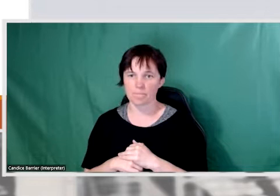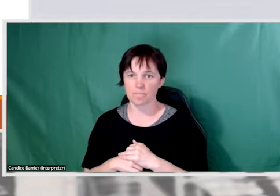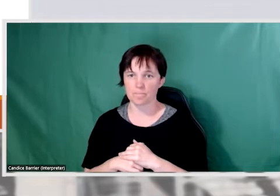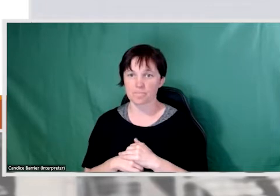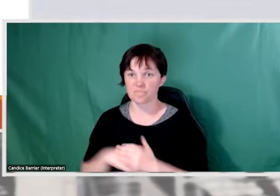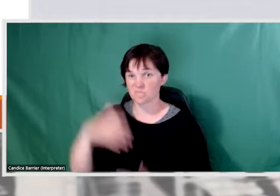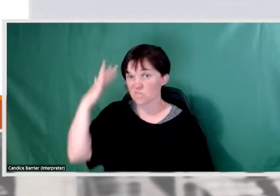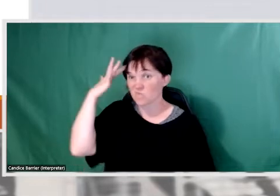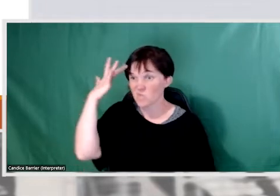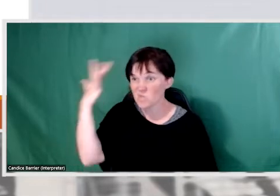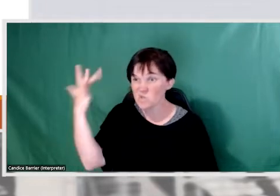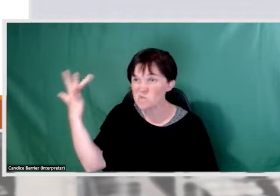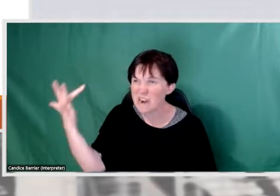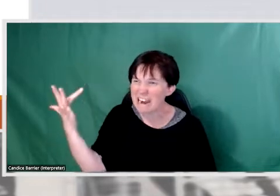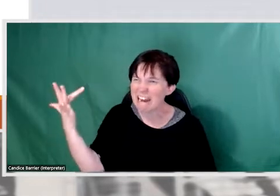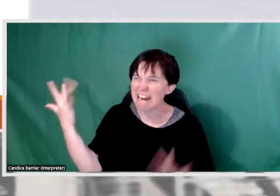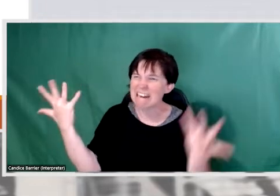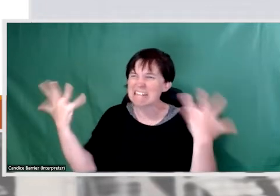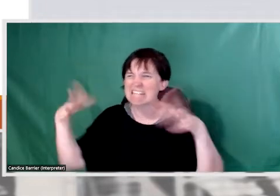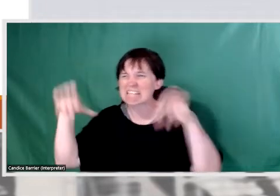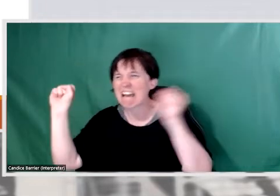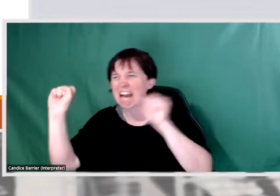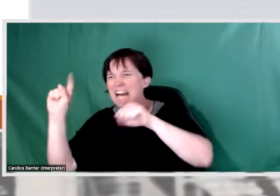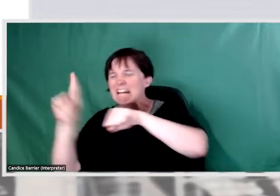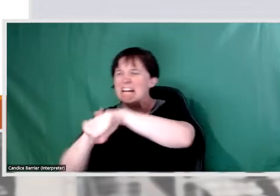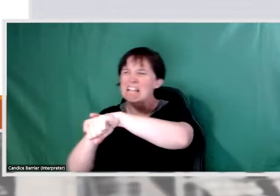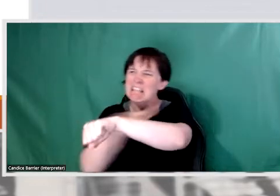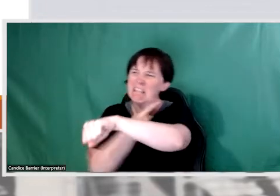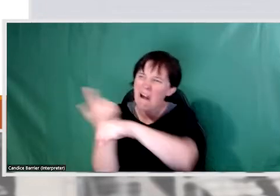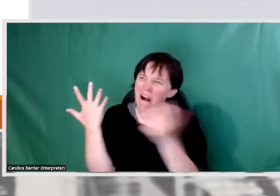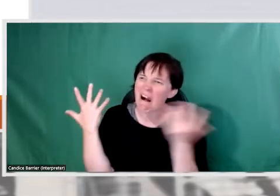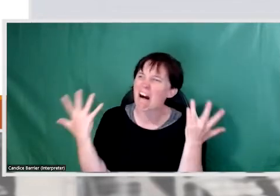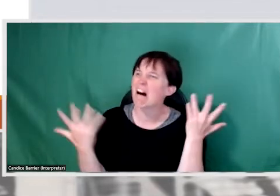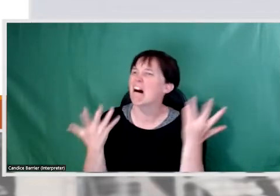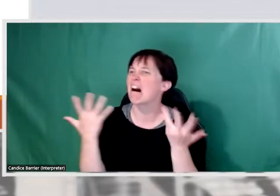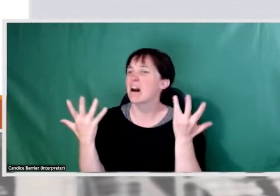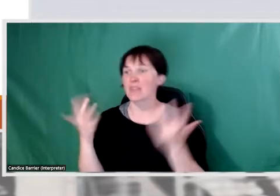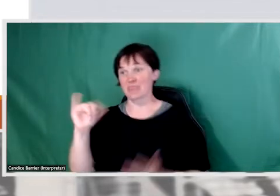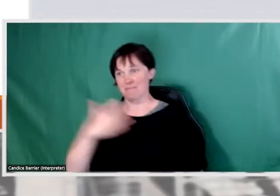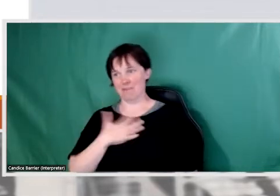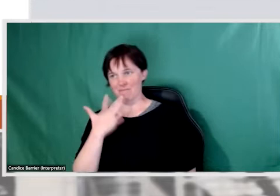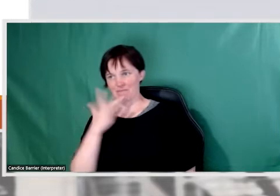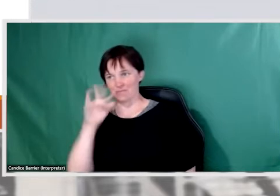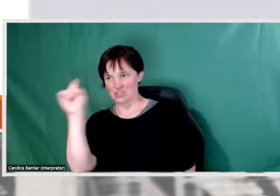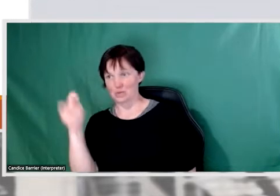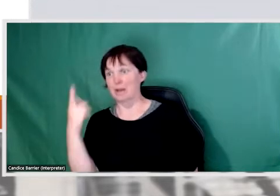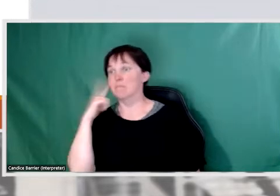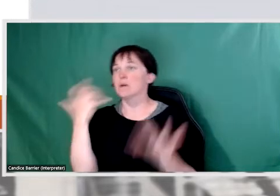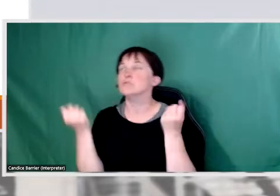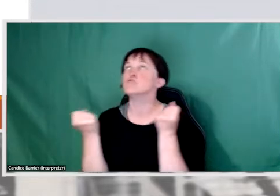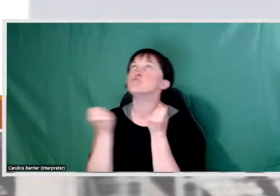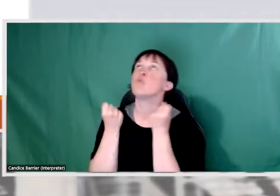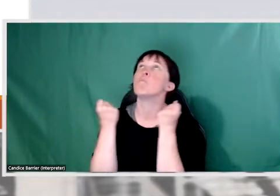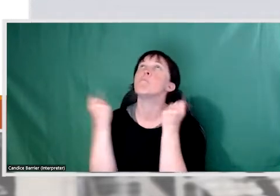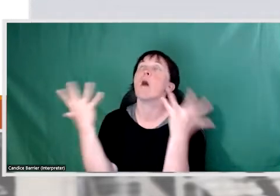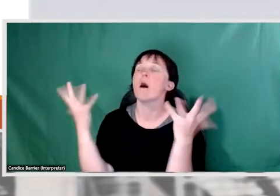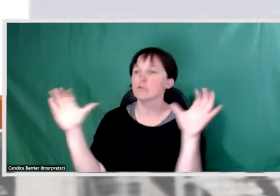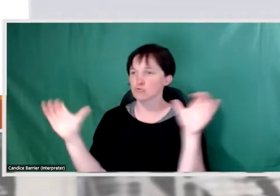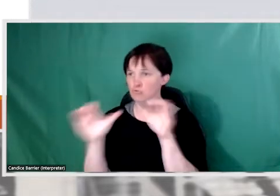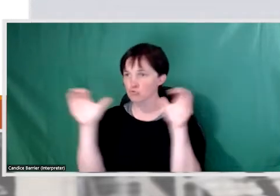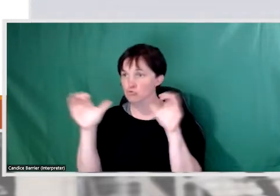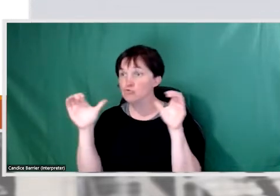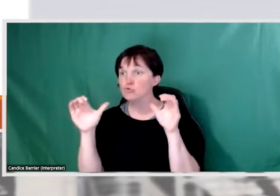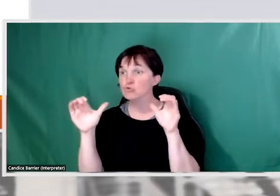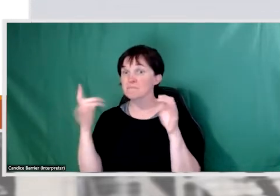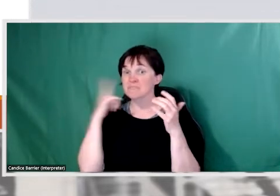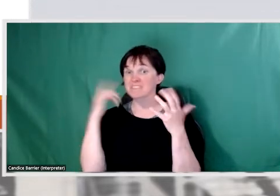Why does it take so long? This is my other favorite question, because there's a lot to do. So the sheer volume of work that we